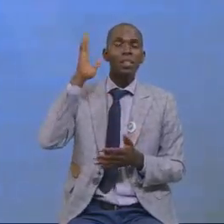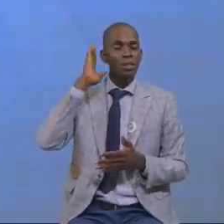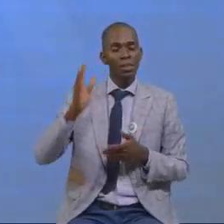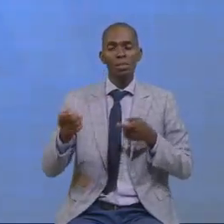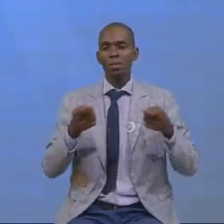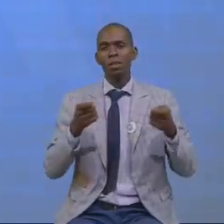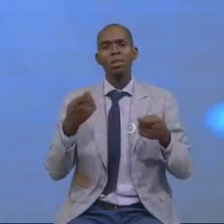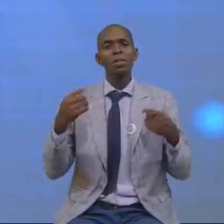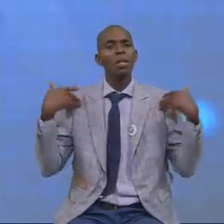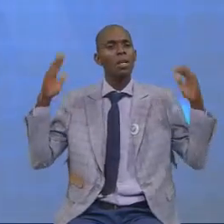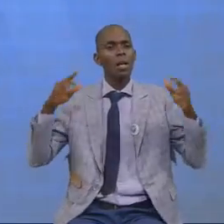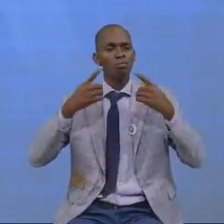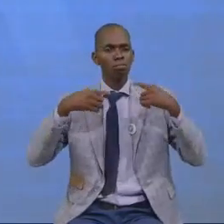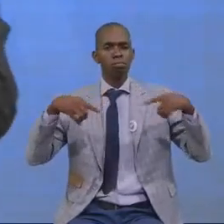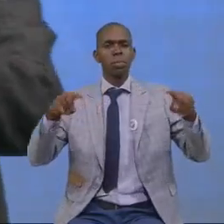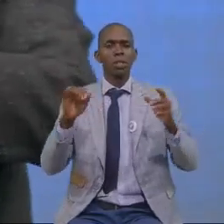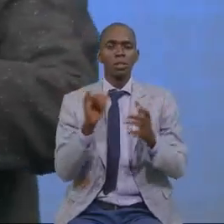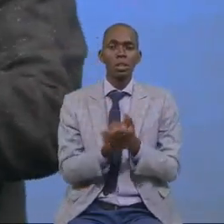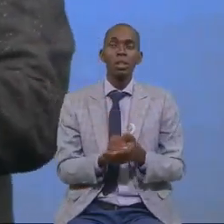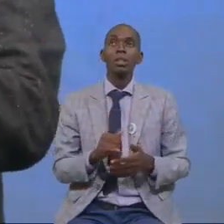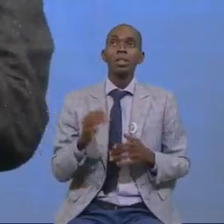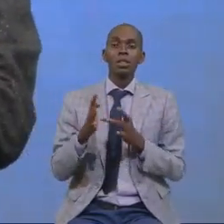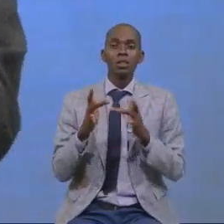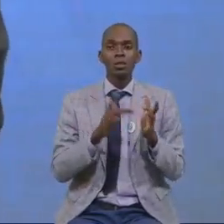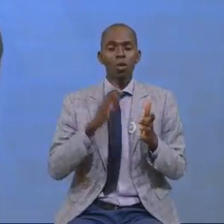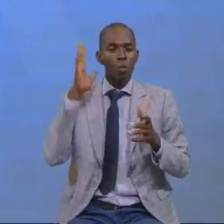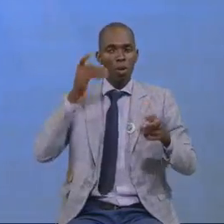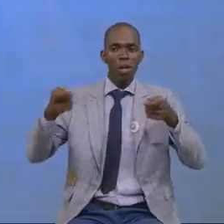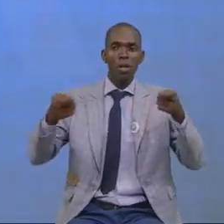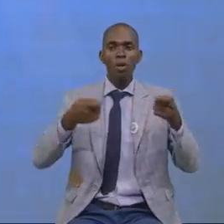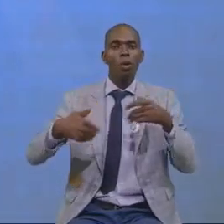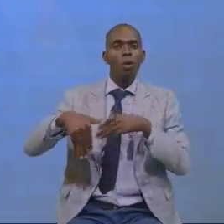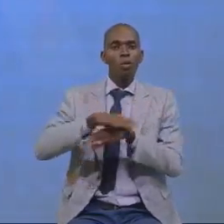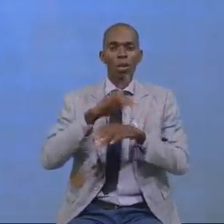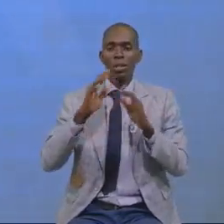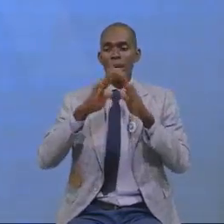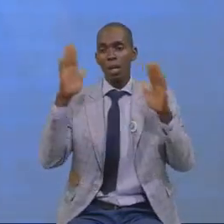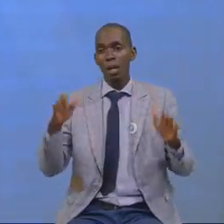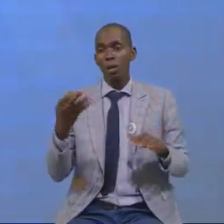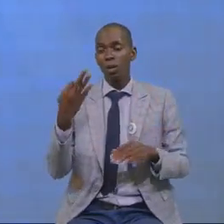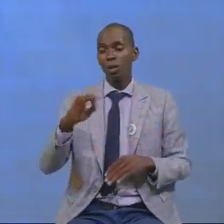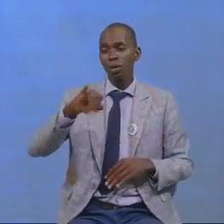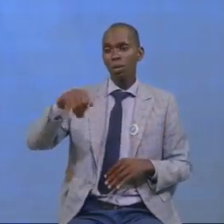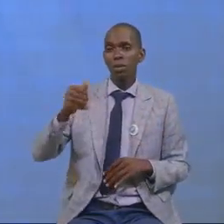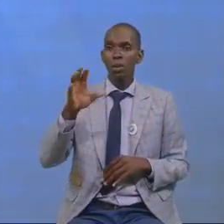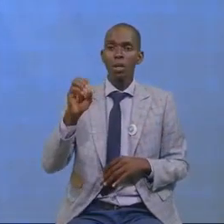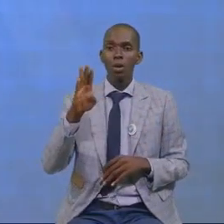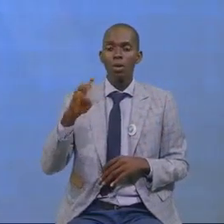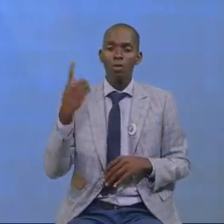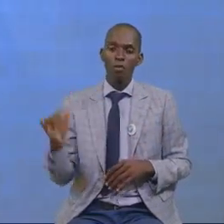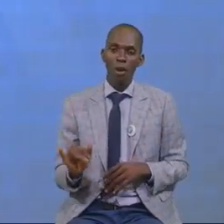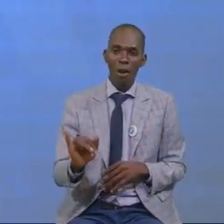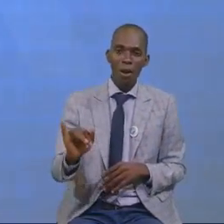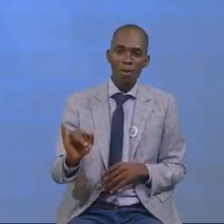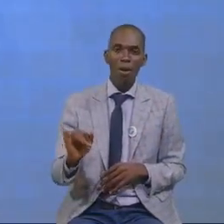that he shall reign over the house of Jacob forever. And of